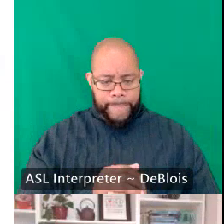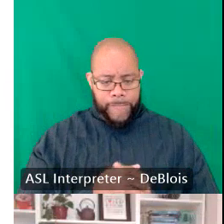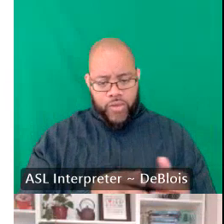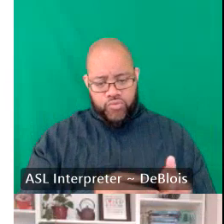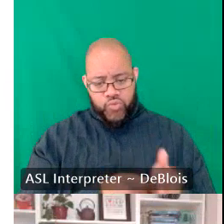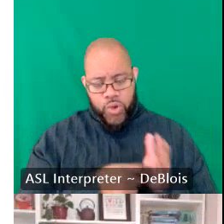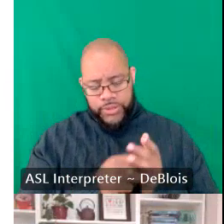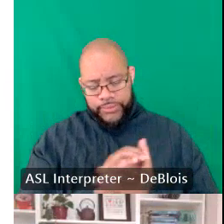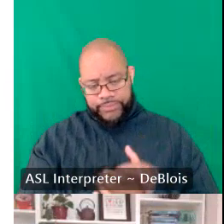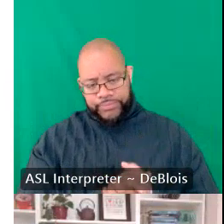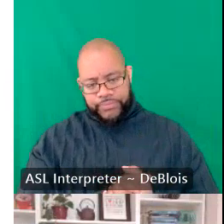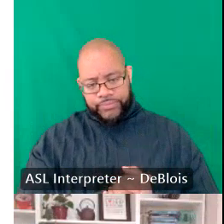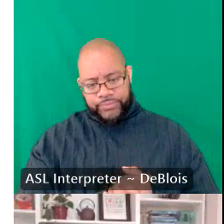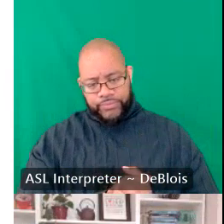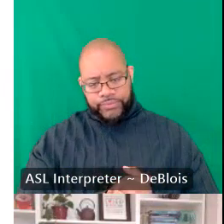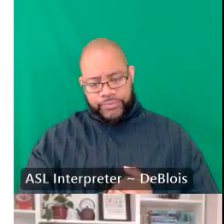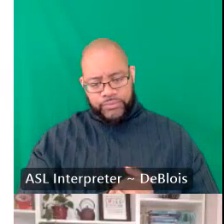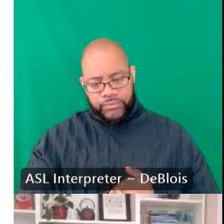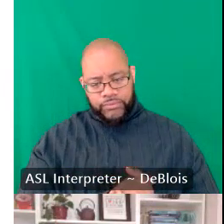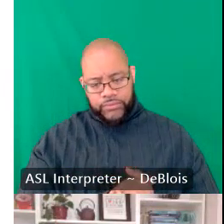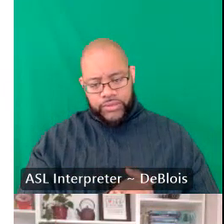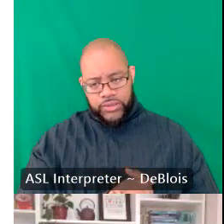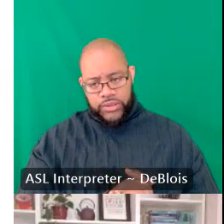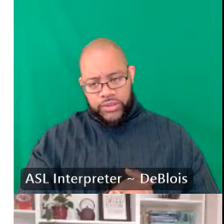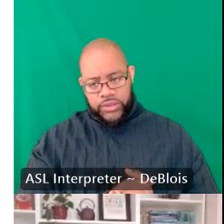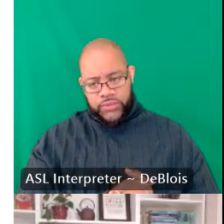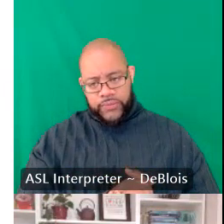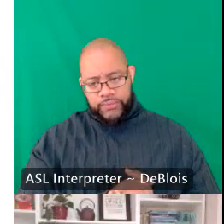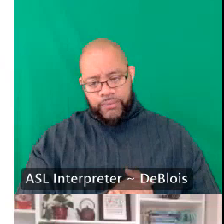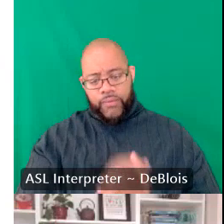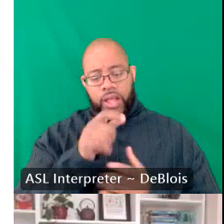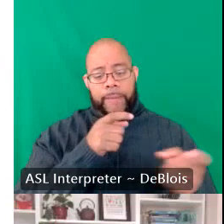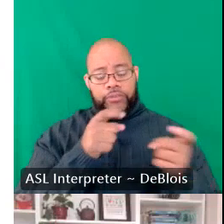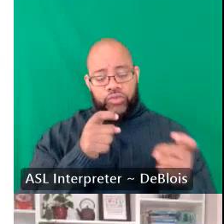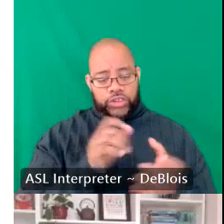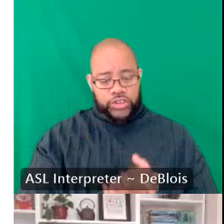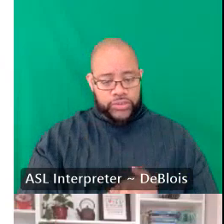requirements. To the extent that the administration